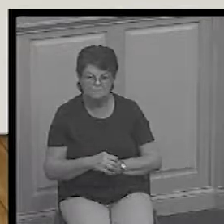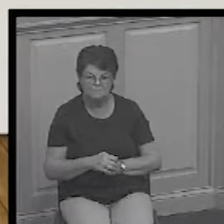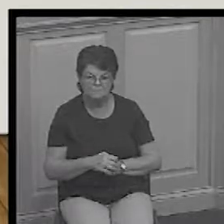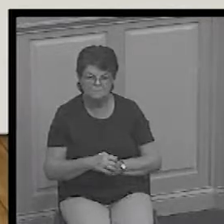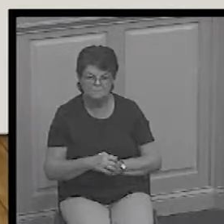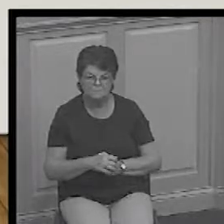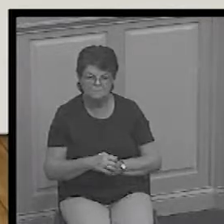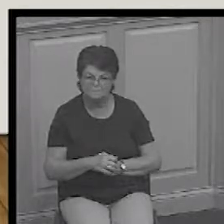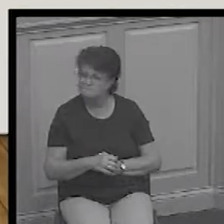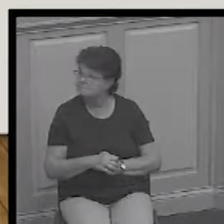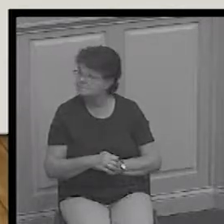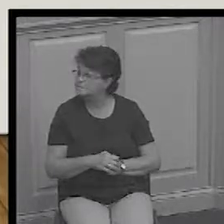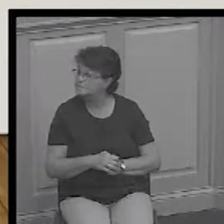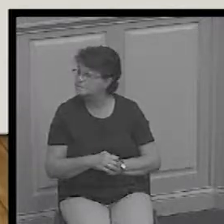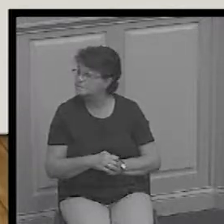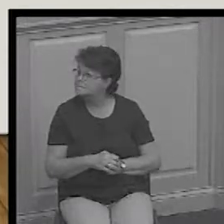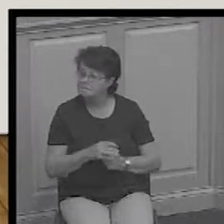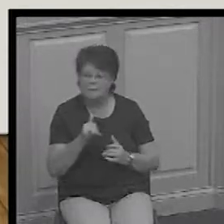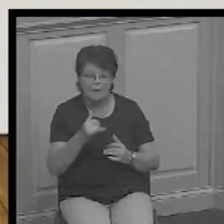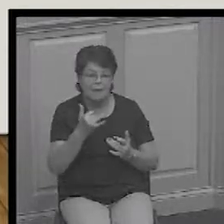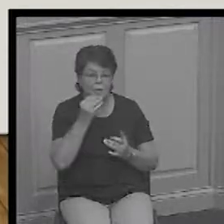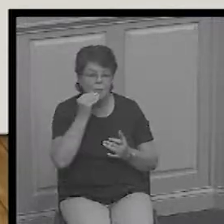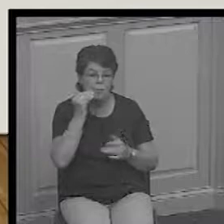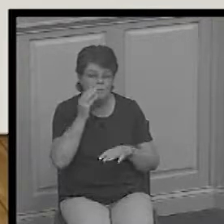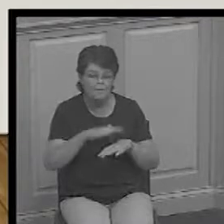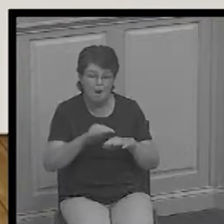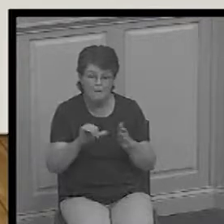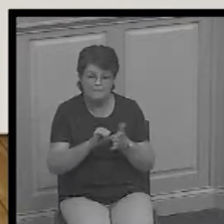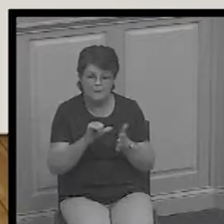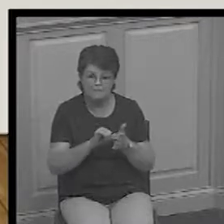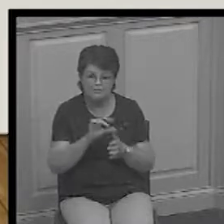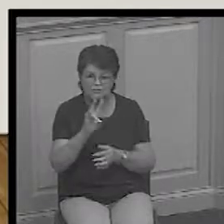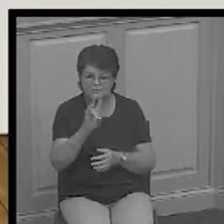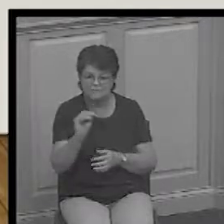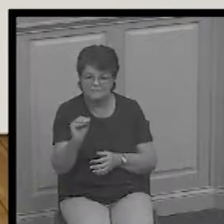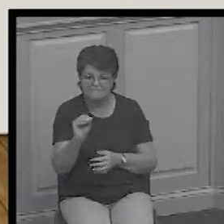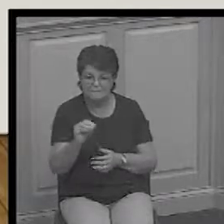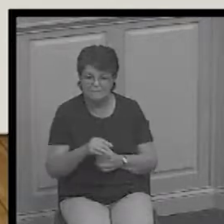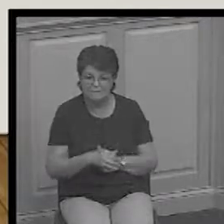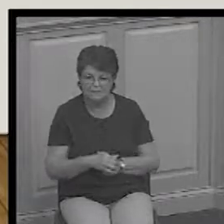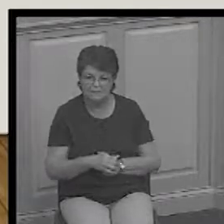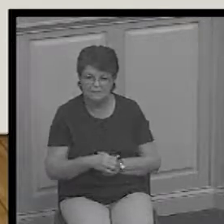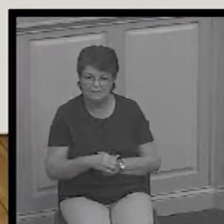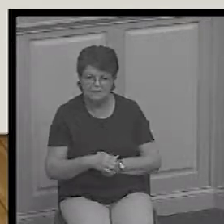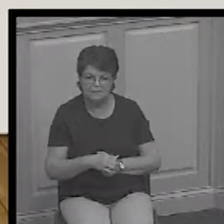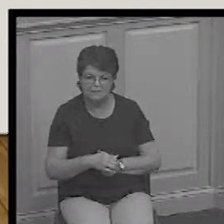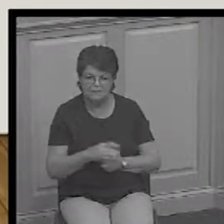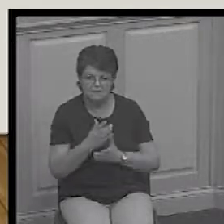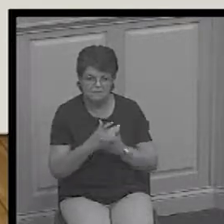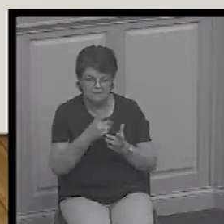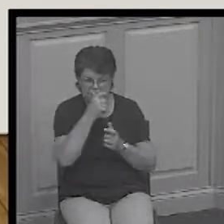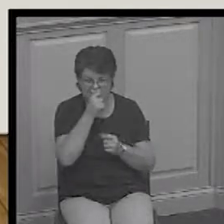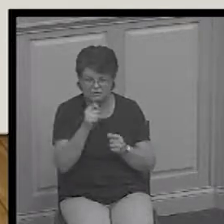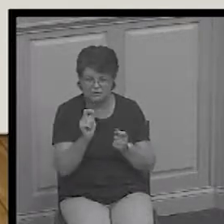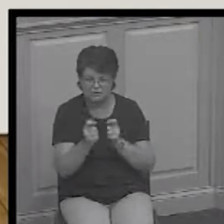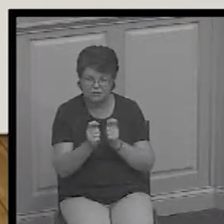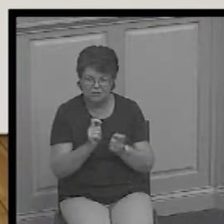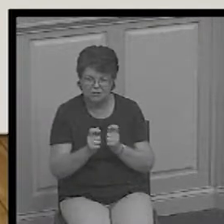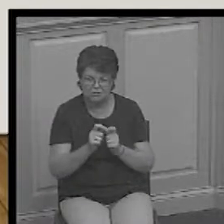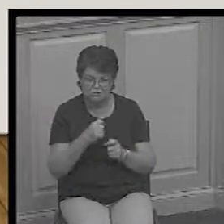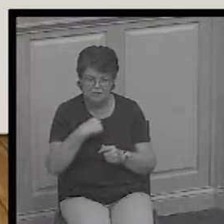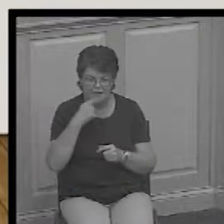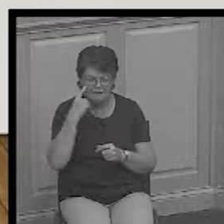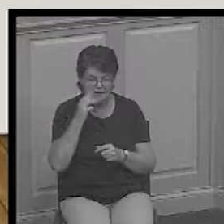see. Under residential on page 70, there's some really interesting changes that I think